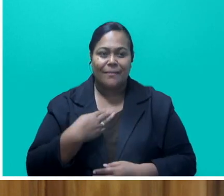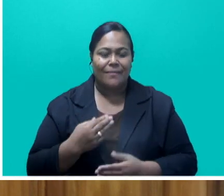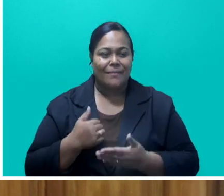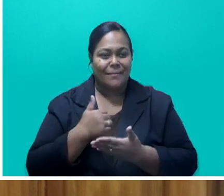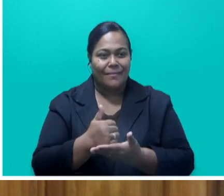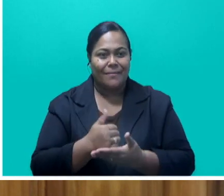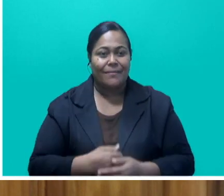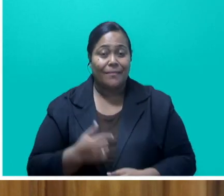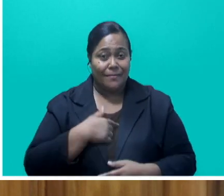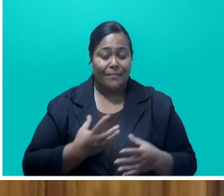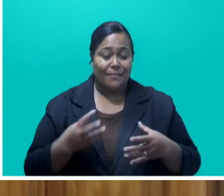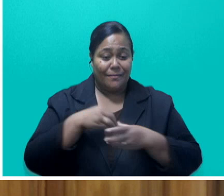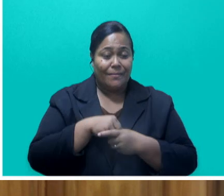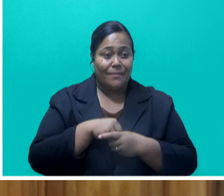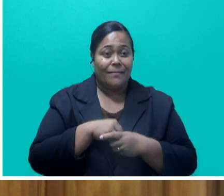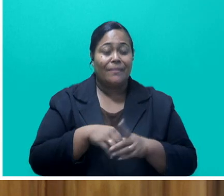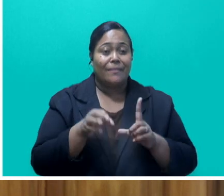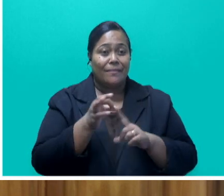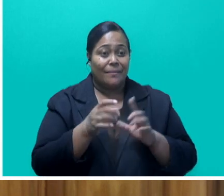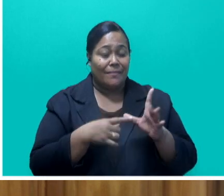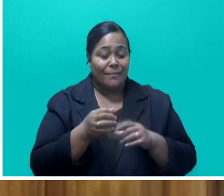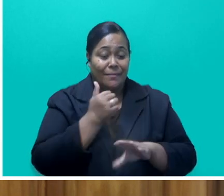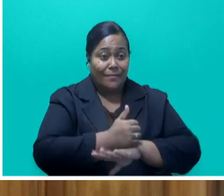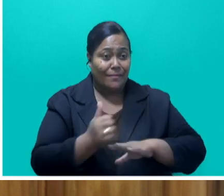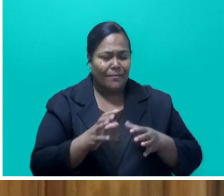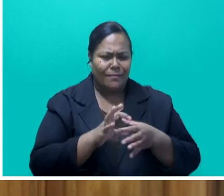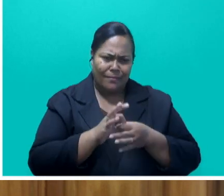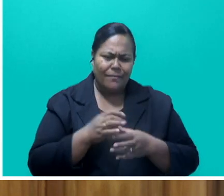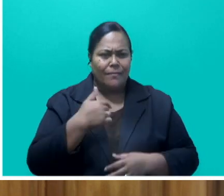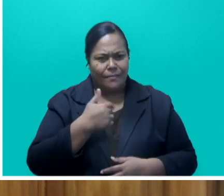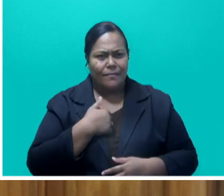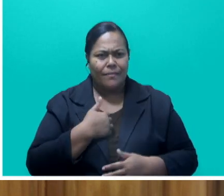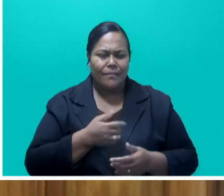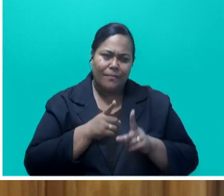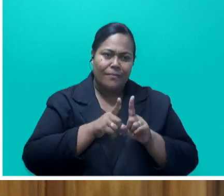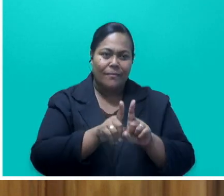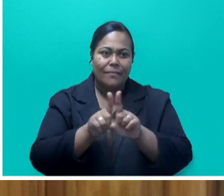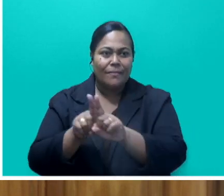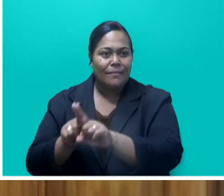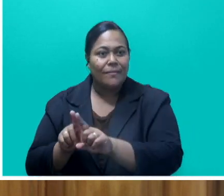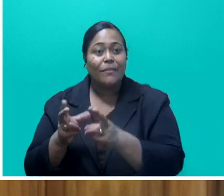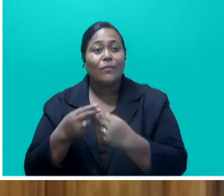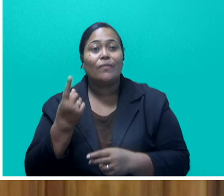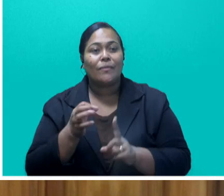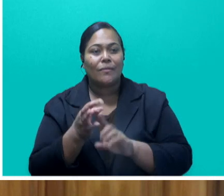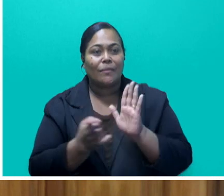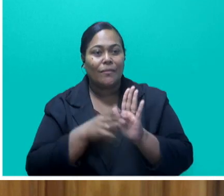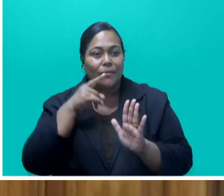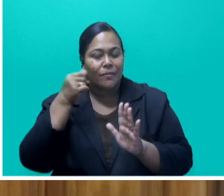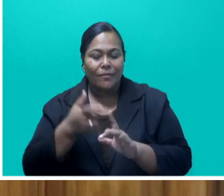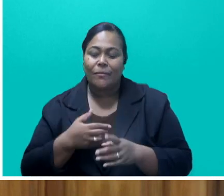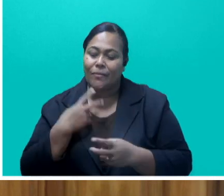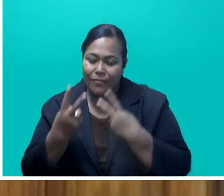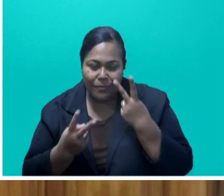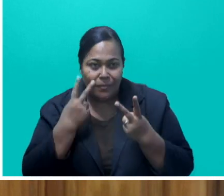forming the People's Coalition government, I have accompanied the Honorable Prime Minister on his tours to some of the rural areas, particularly in Bonolibo. Most of the villages that I